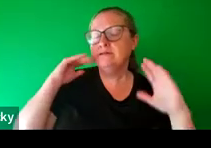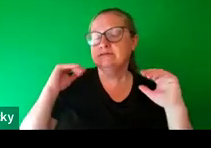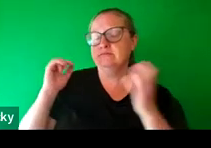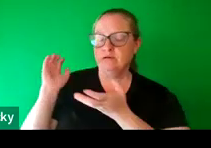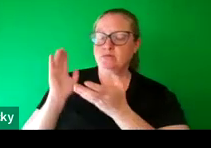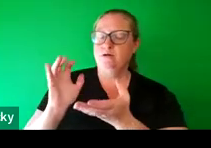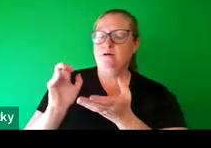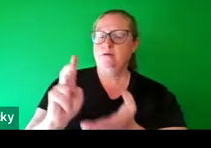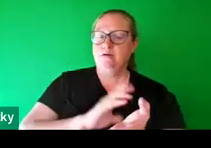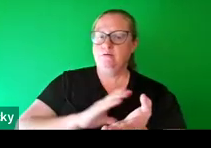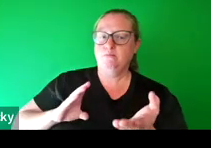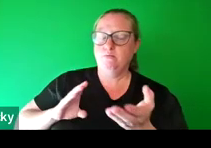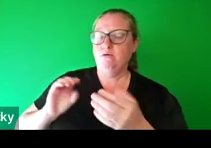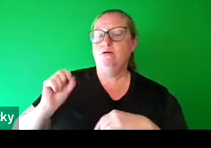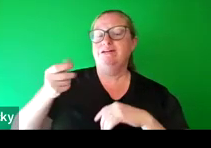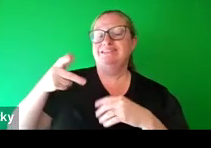September.